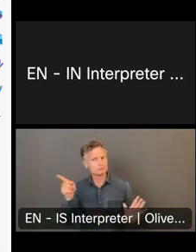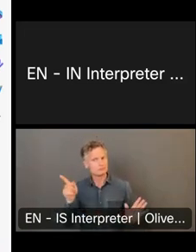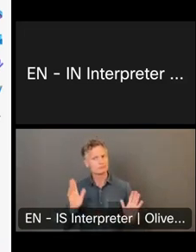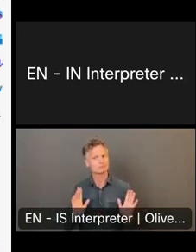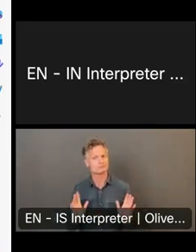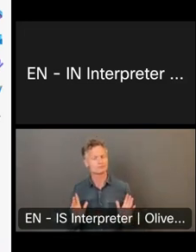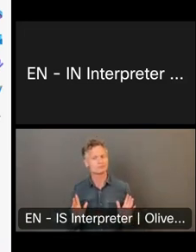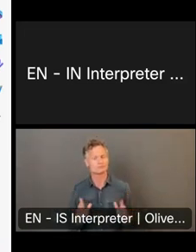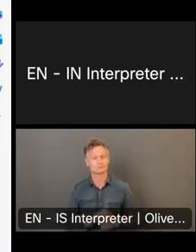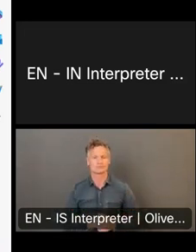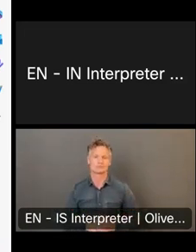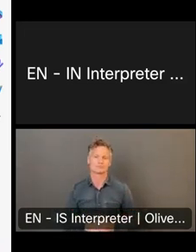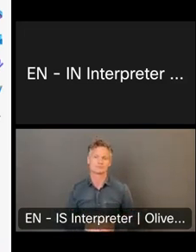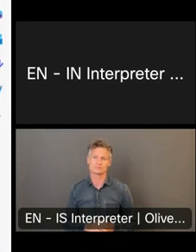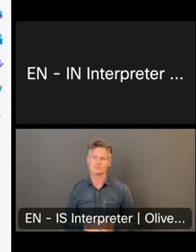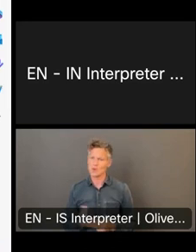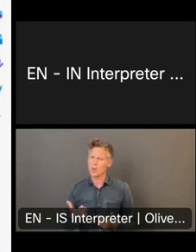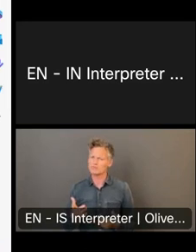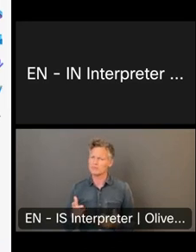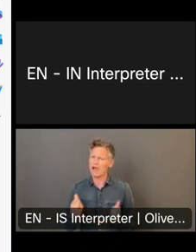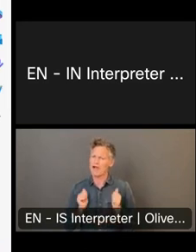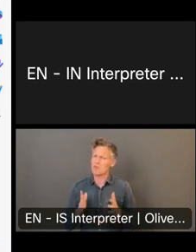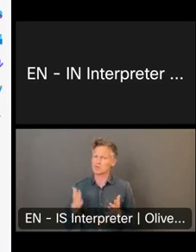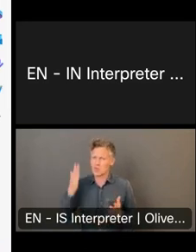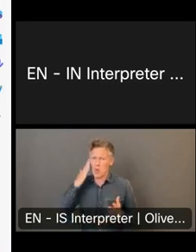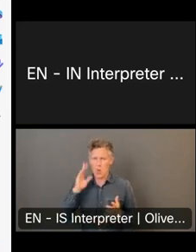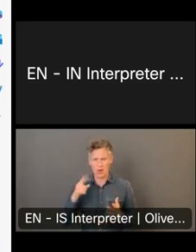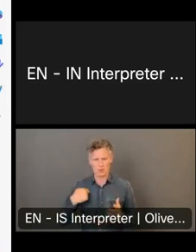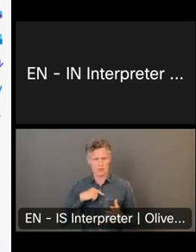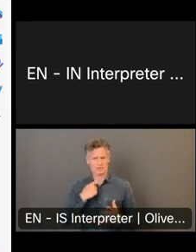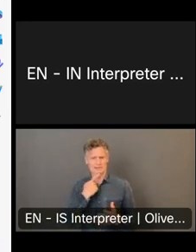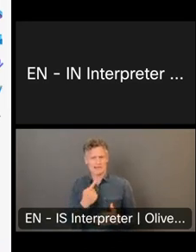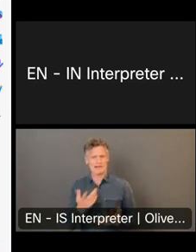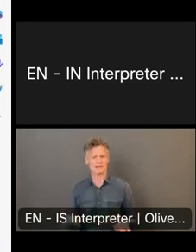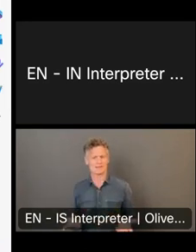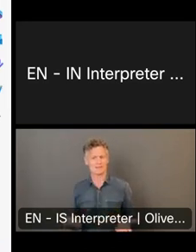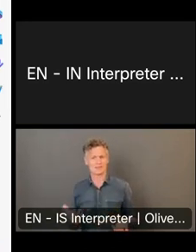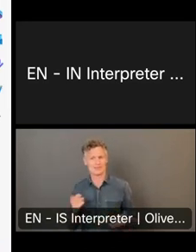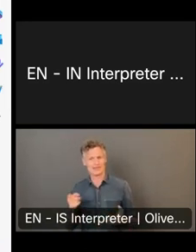for what we say, and I think that goes back to the